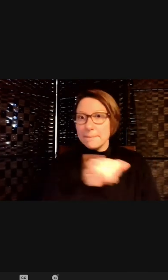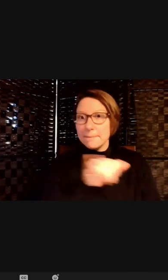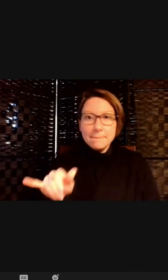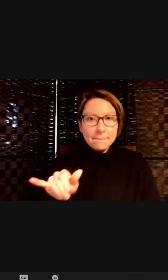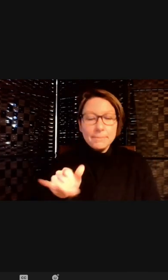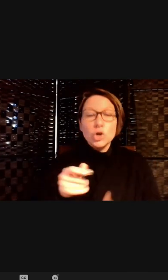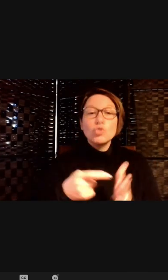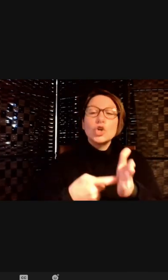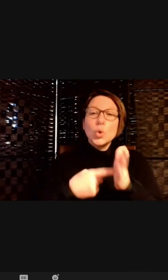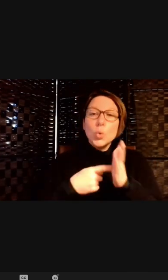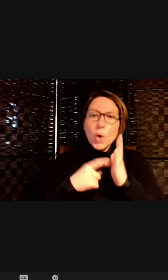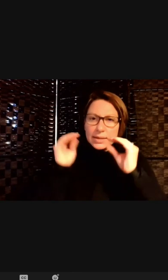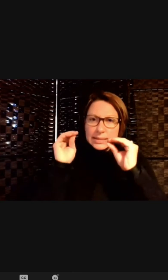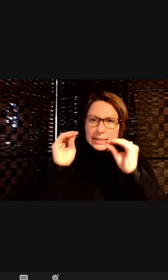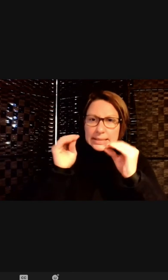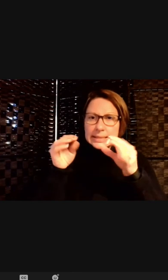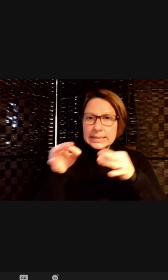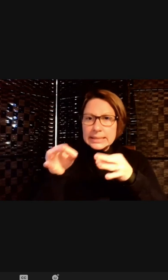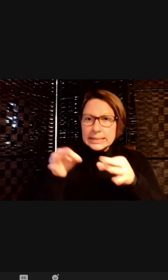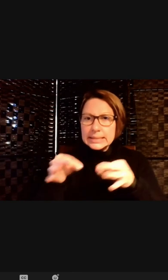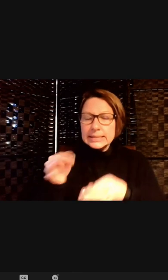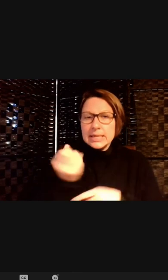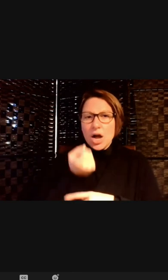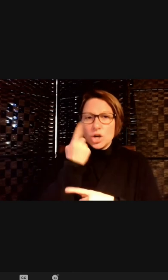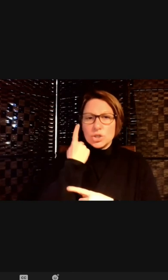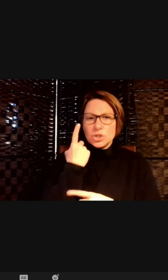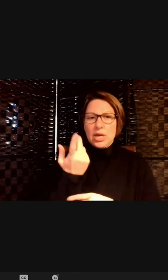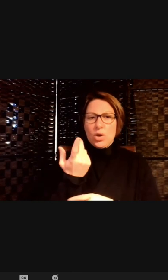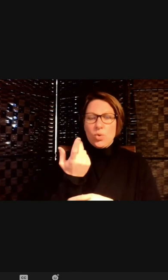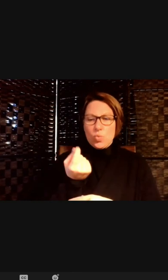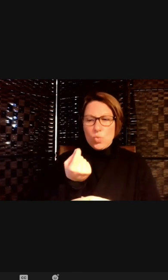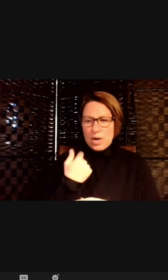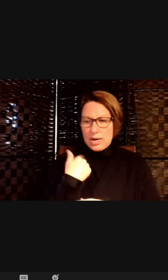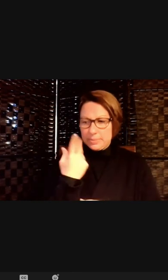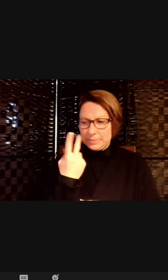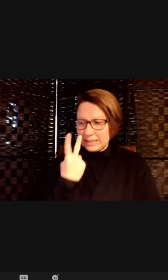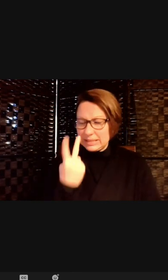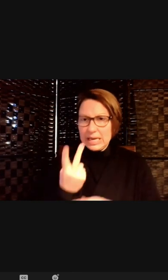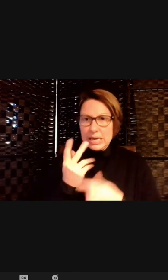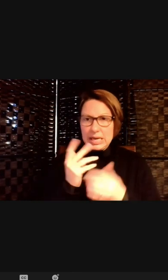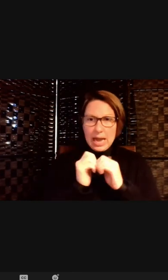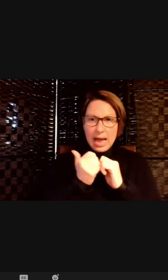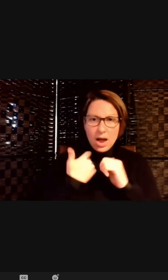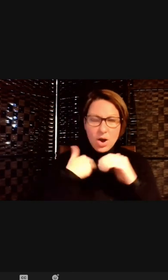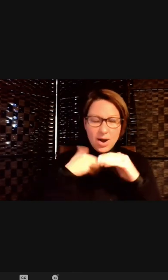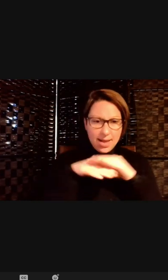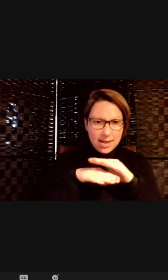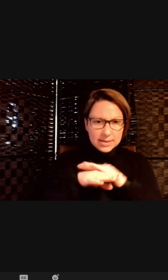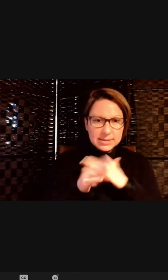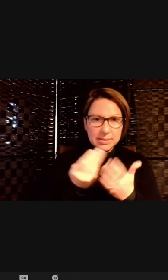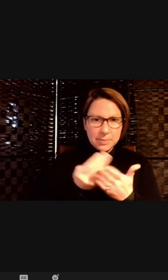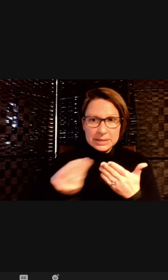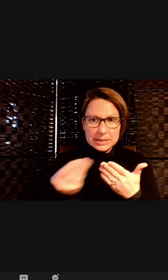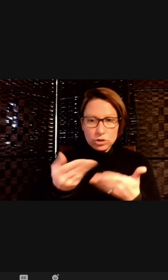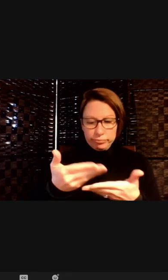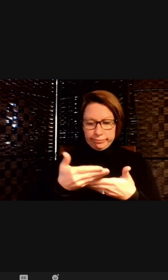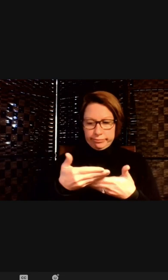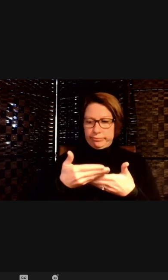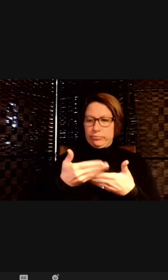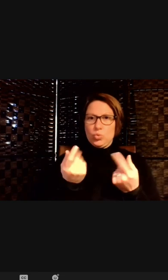that instruction to understand what it is that they're seeing and knowing how to access this material that you've put in front of